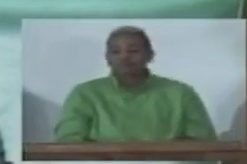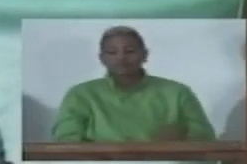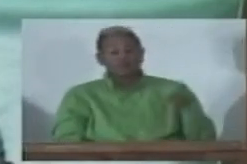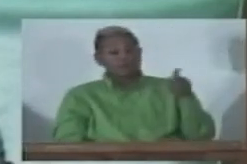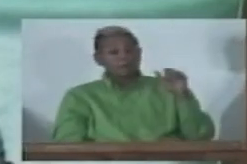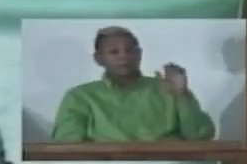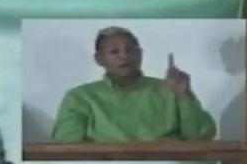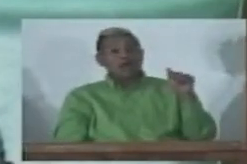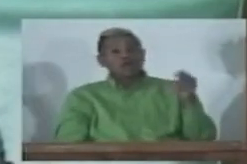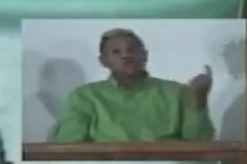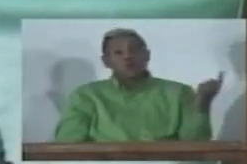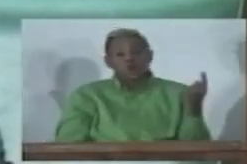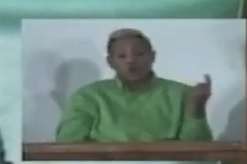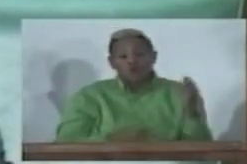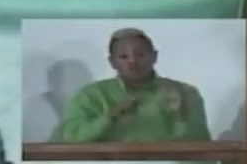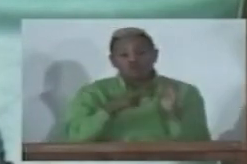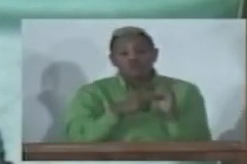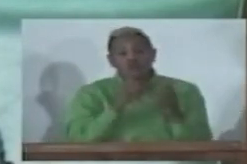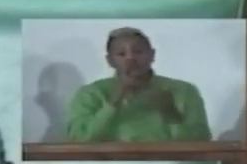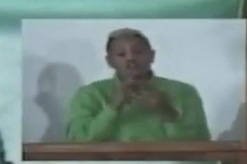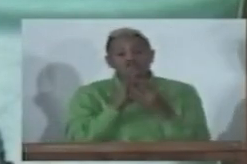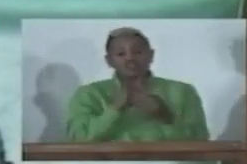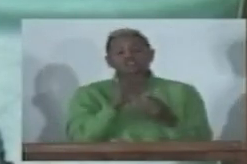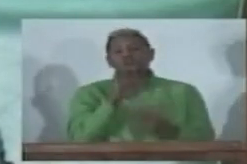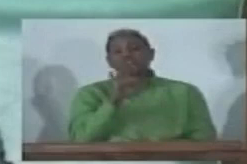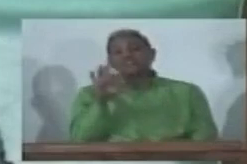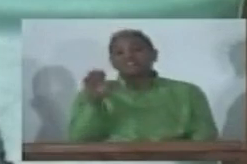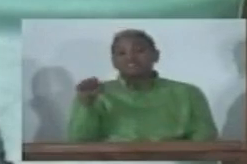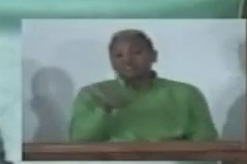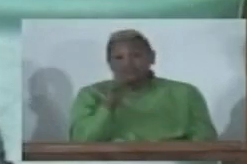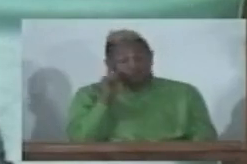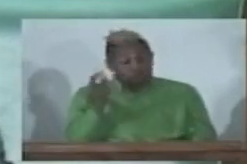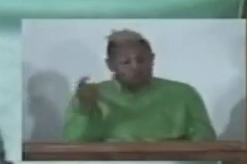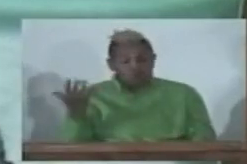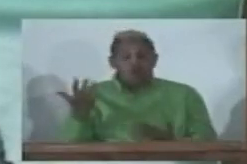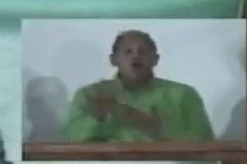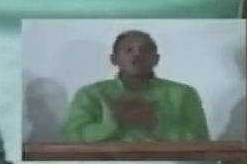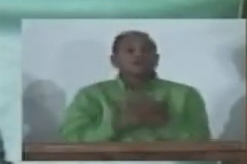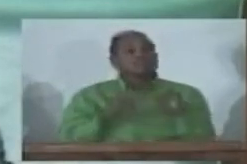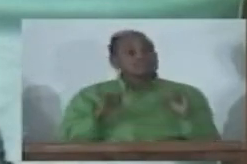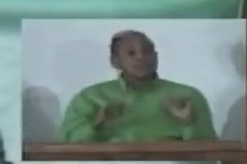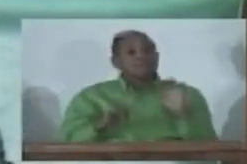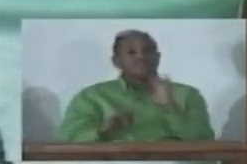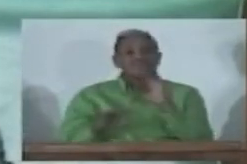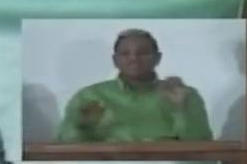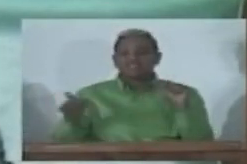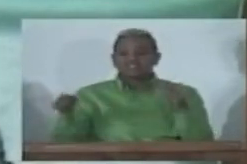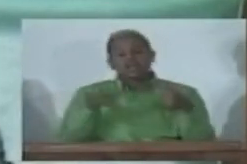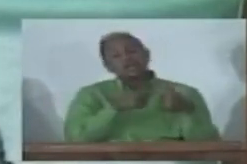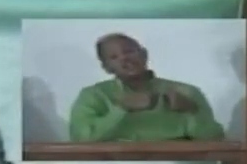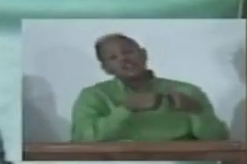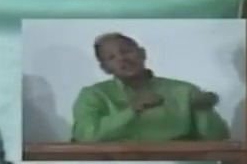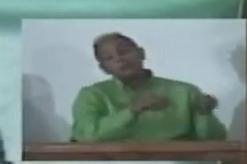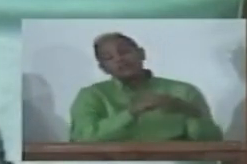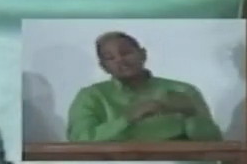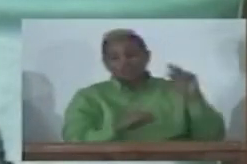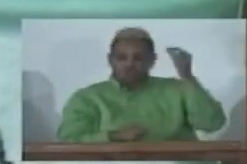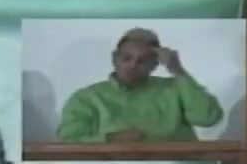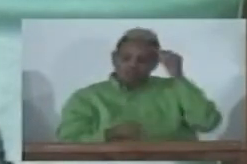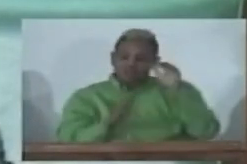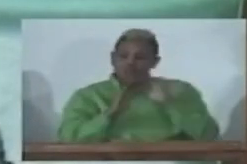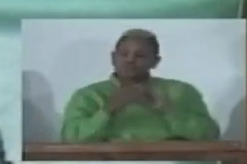role in relation to the fees will be to collect same and to deposit it in the government of